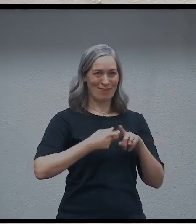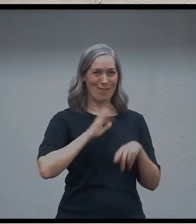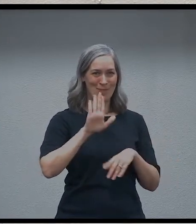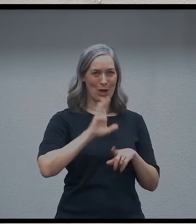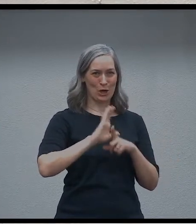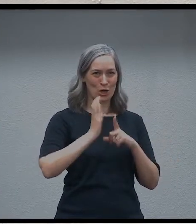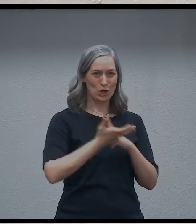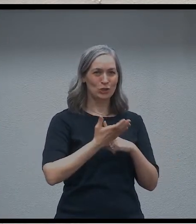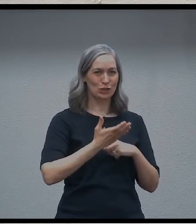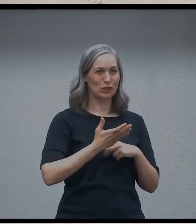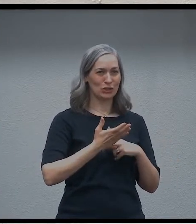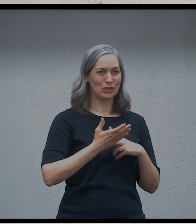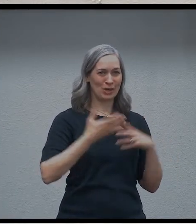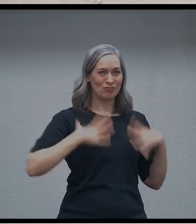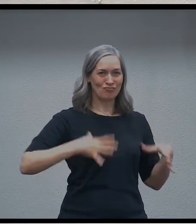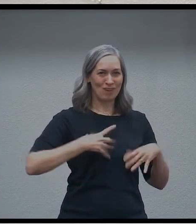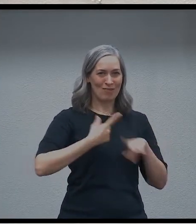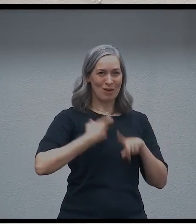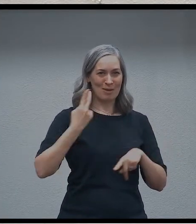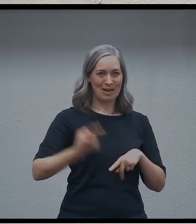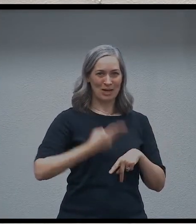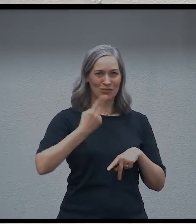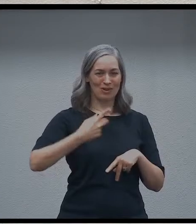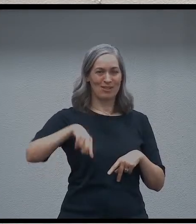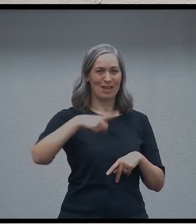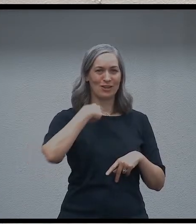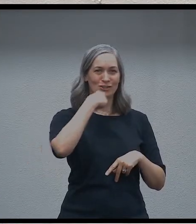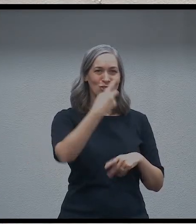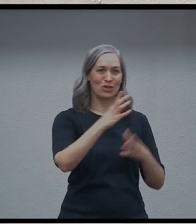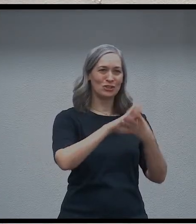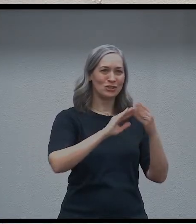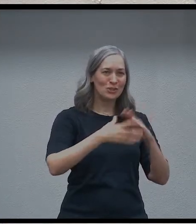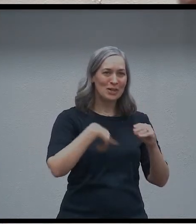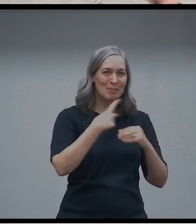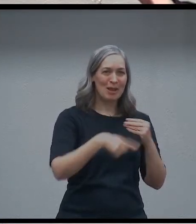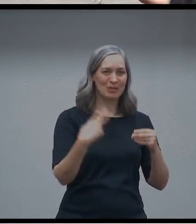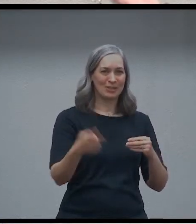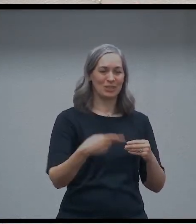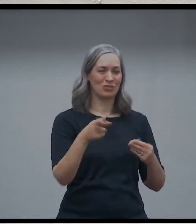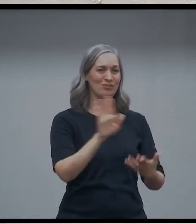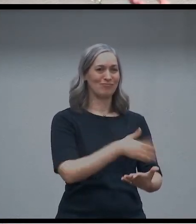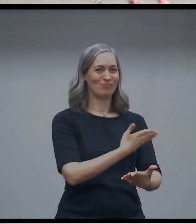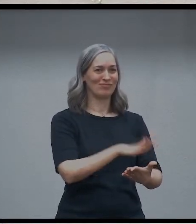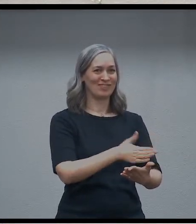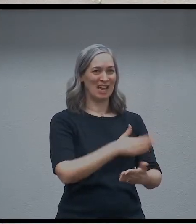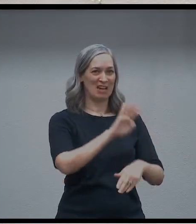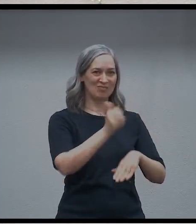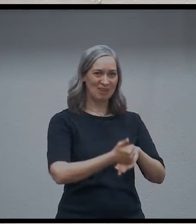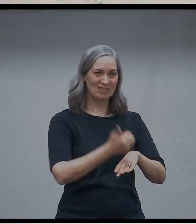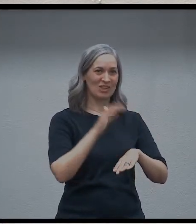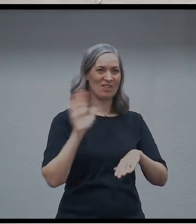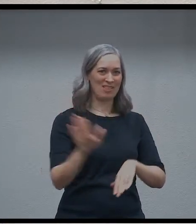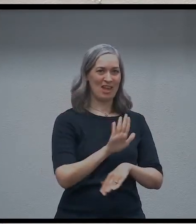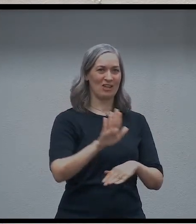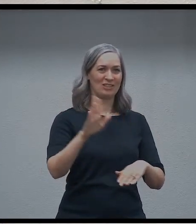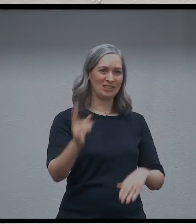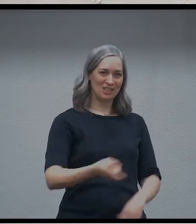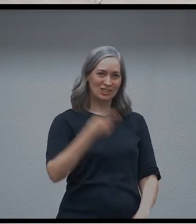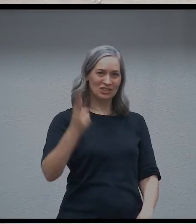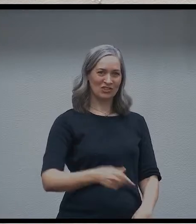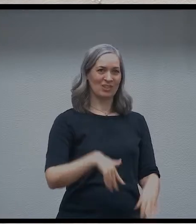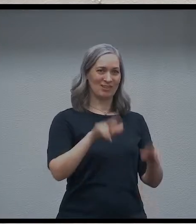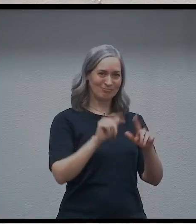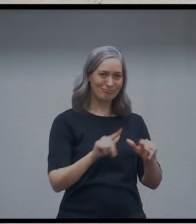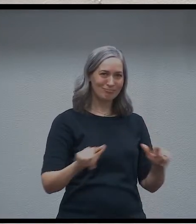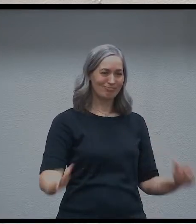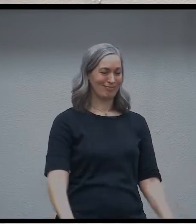dress and their history, and they told stories of their history. They sang songs that were based from their history. All these things went on. And one